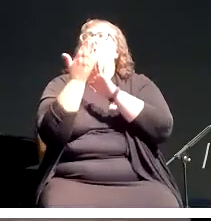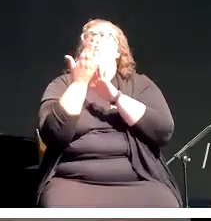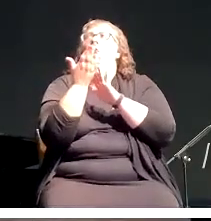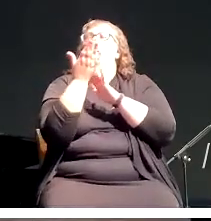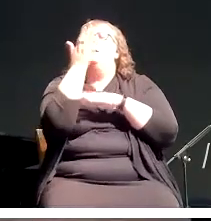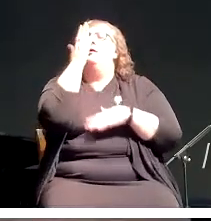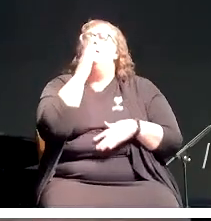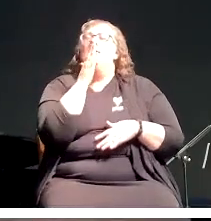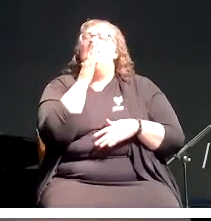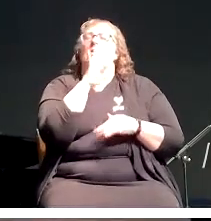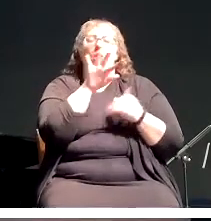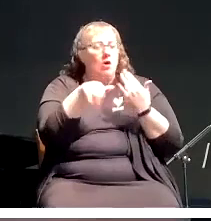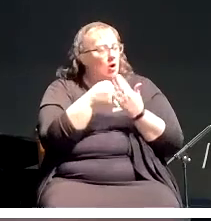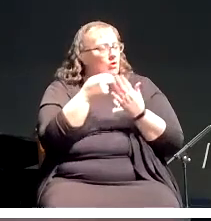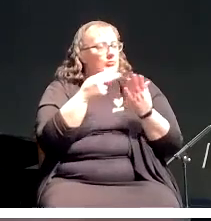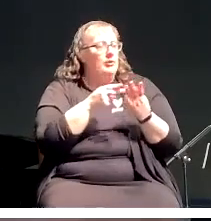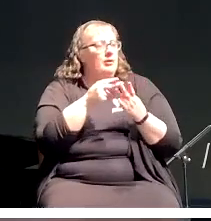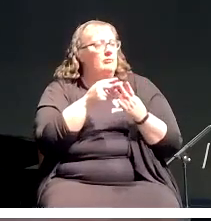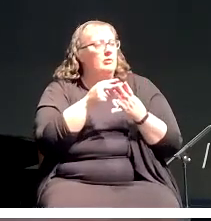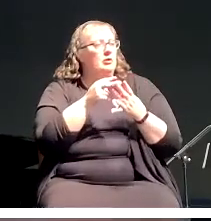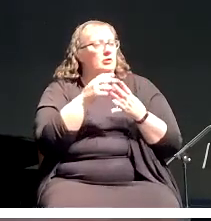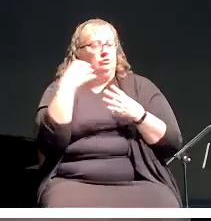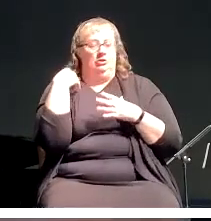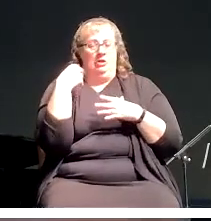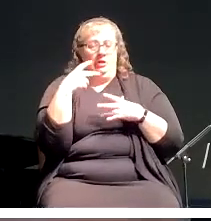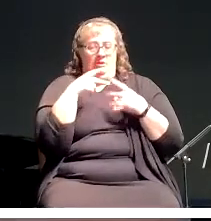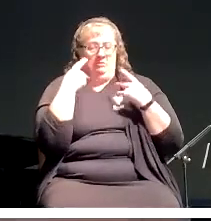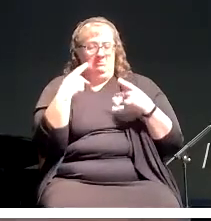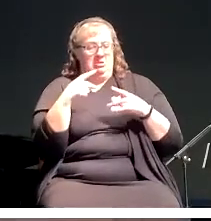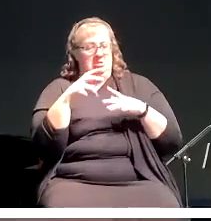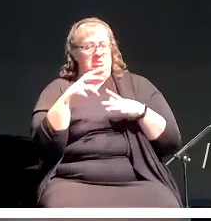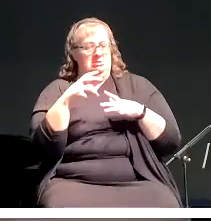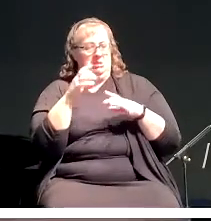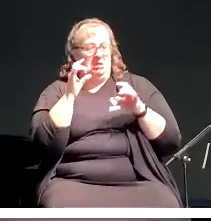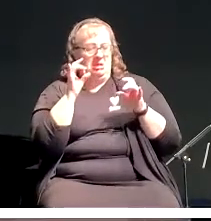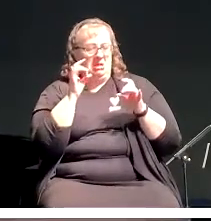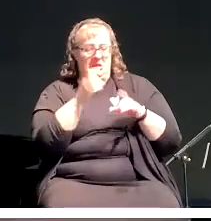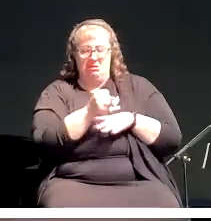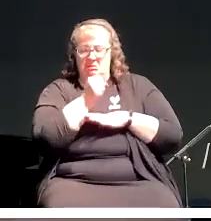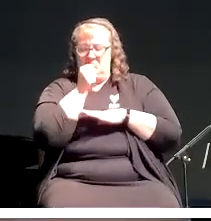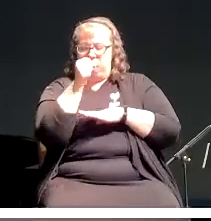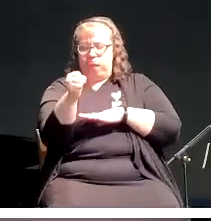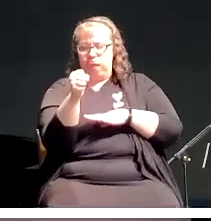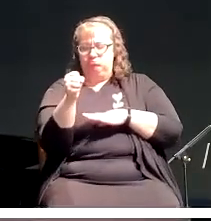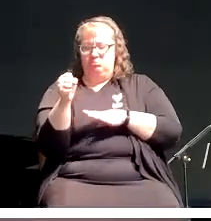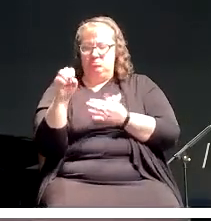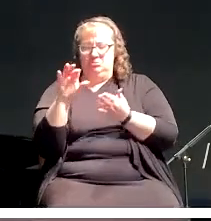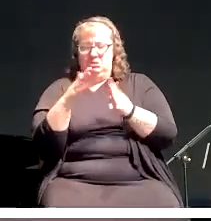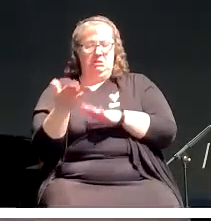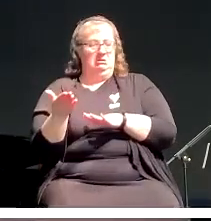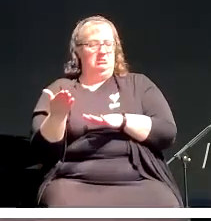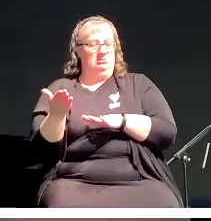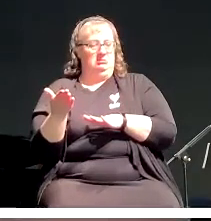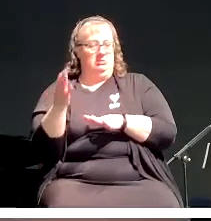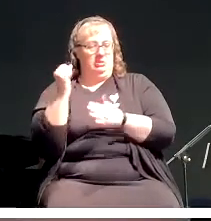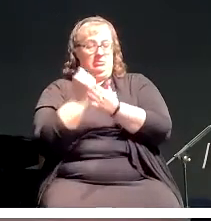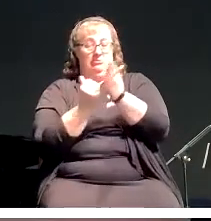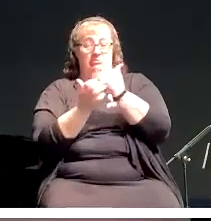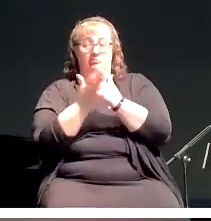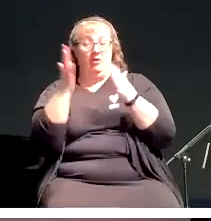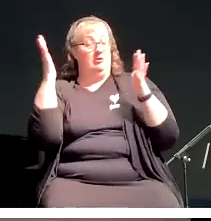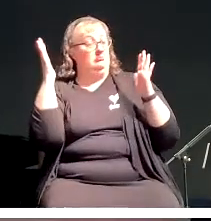all the people. The chief priests and our rulers handed him over to be sentenced to death, and they crucified